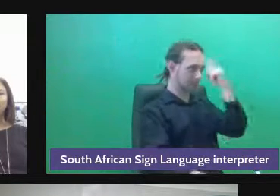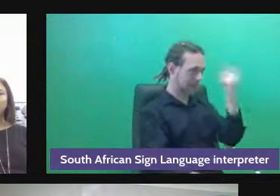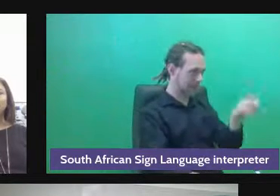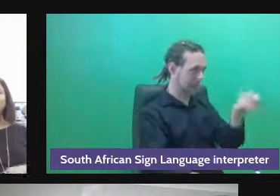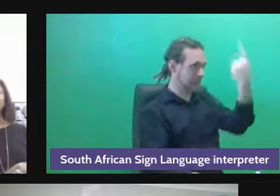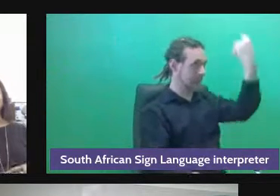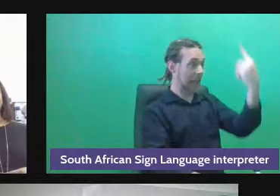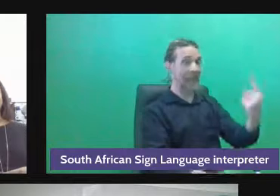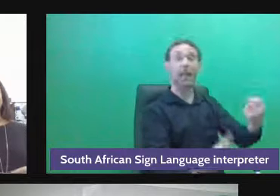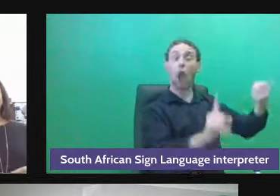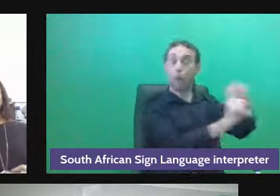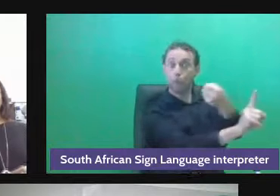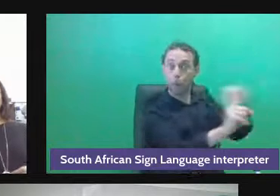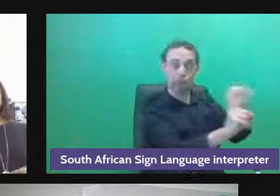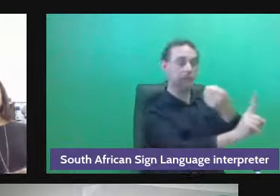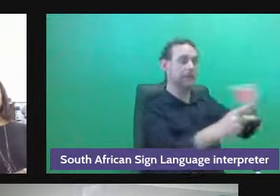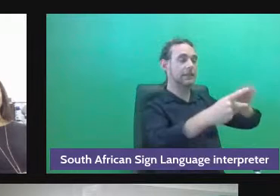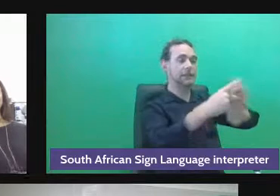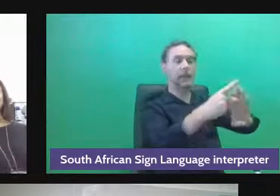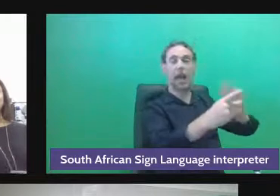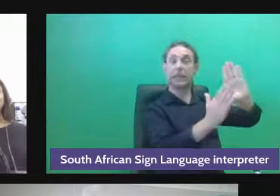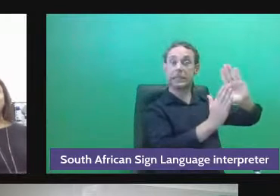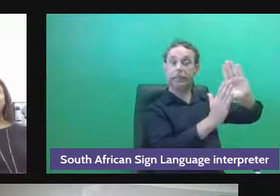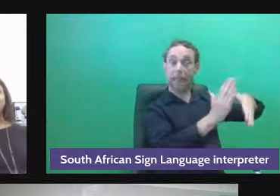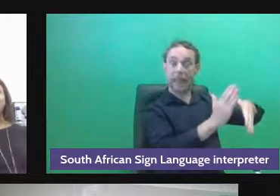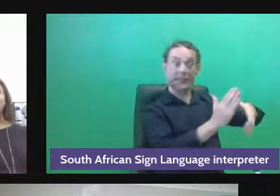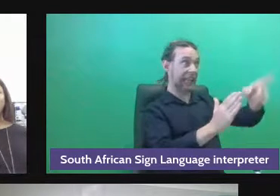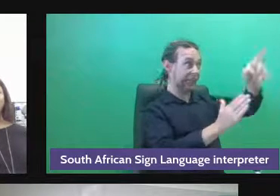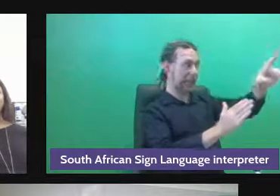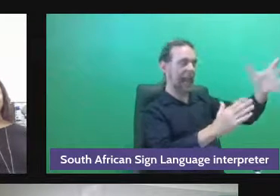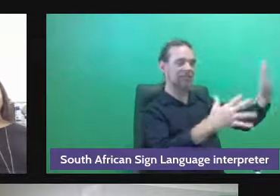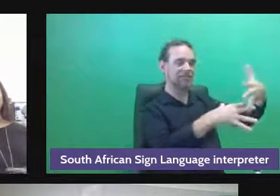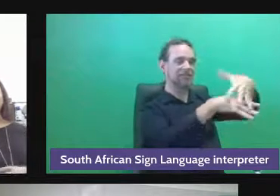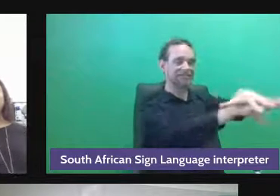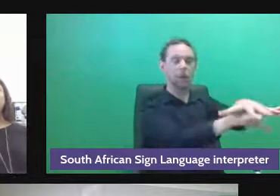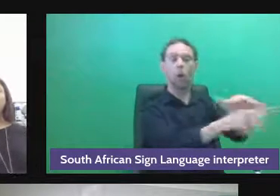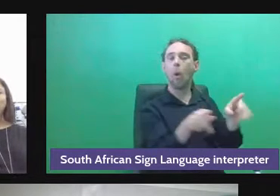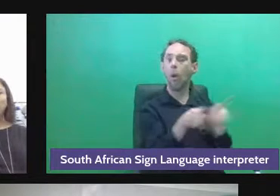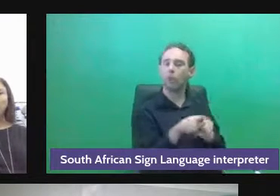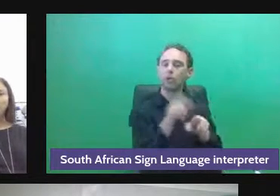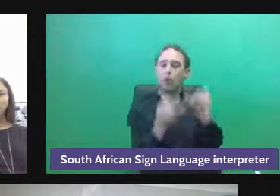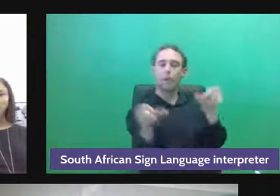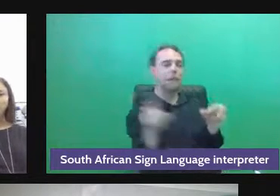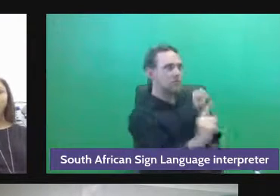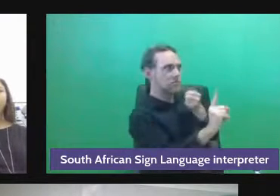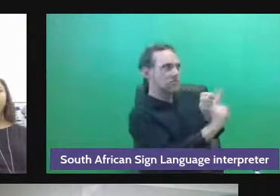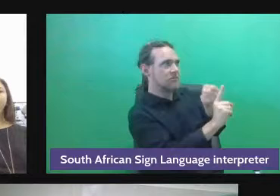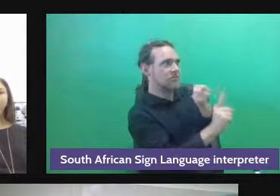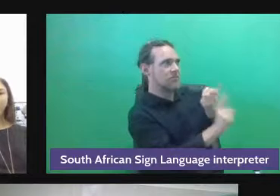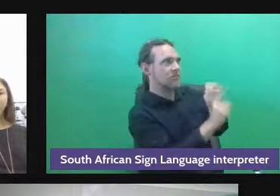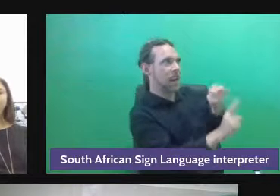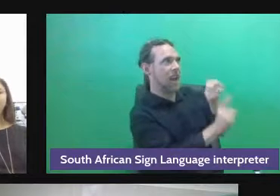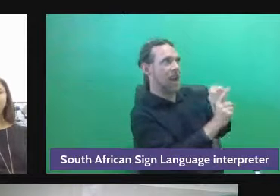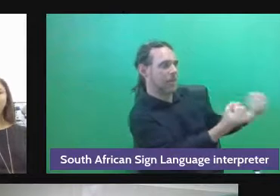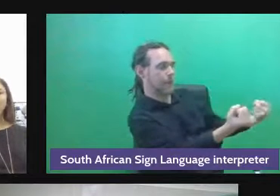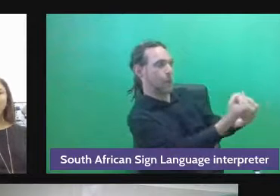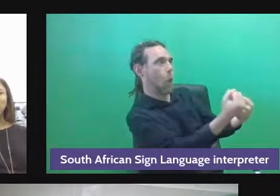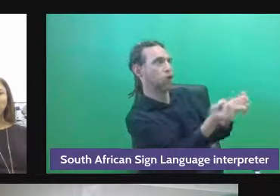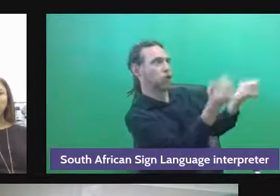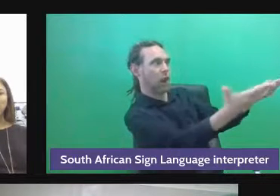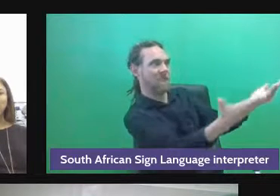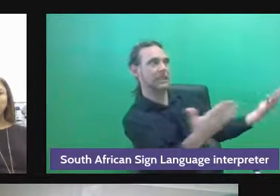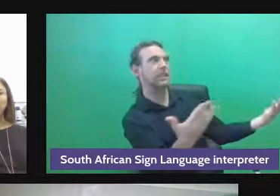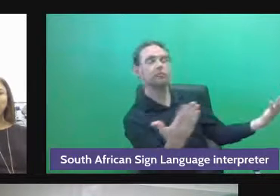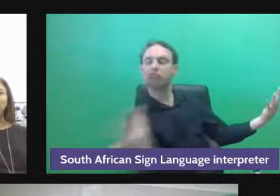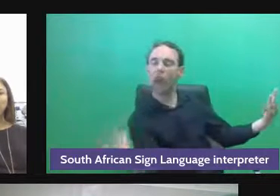well as for support services that are more inclusive and easily accessible. A strong network